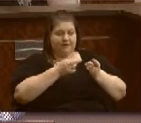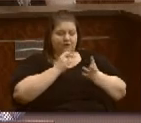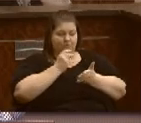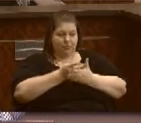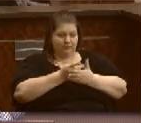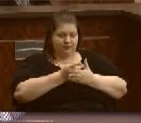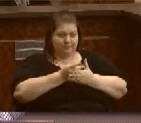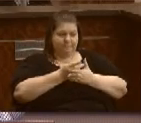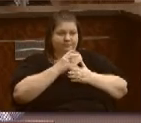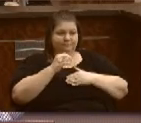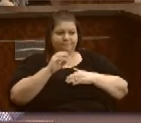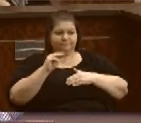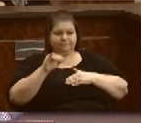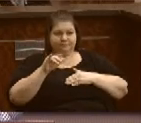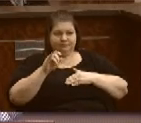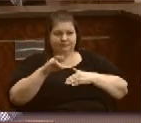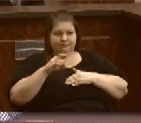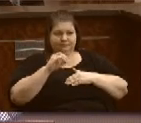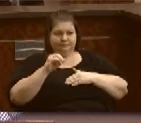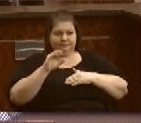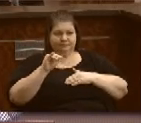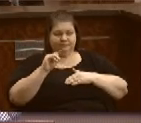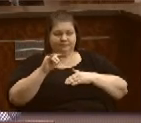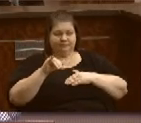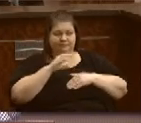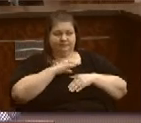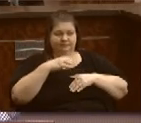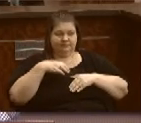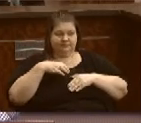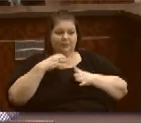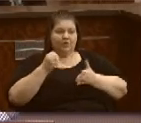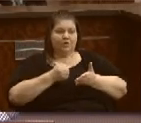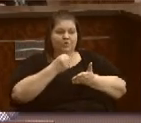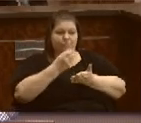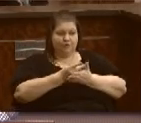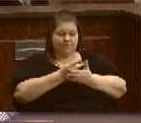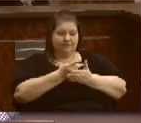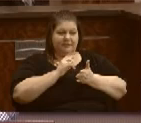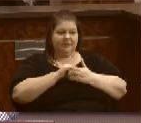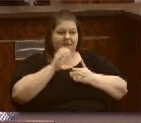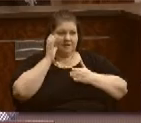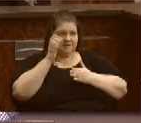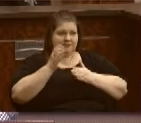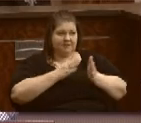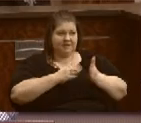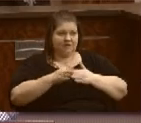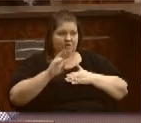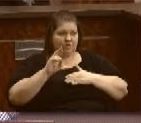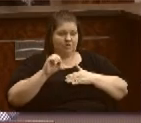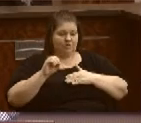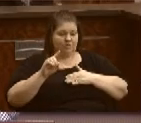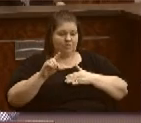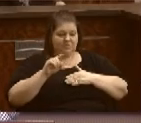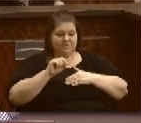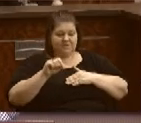recommended that the Mayor and City Council approve Revitalization Overlay Concept Plan